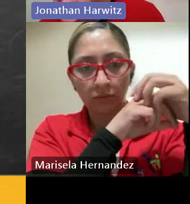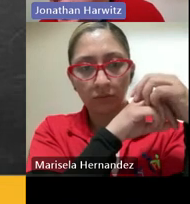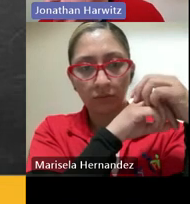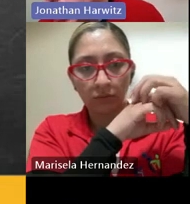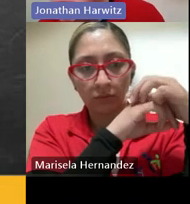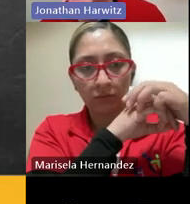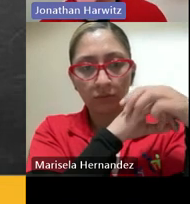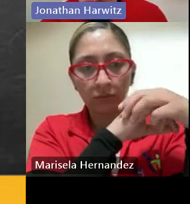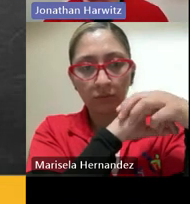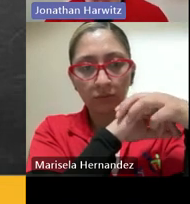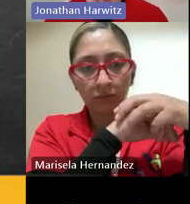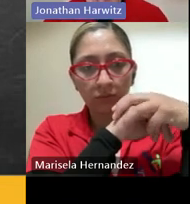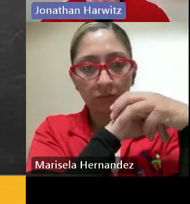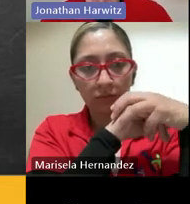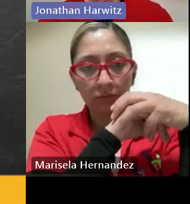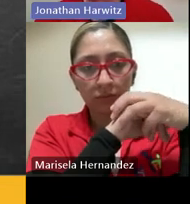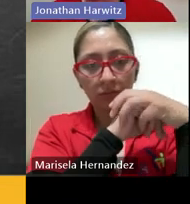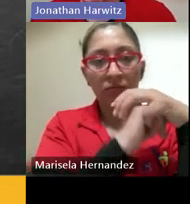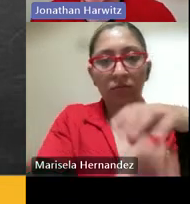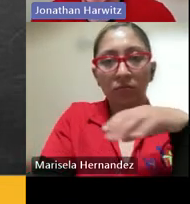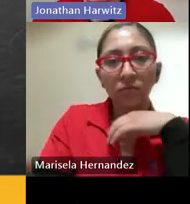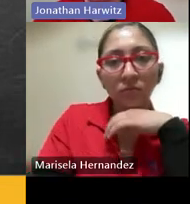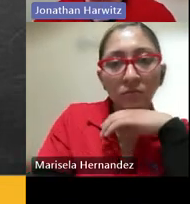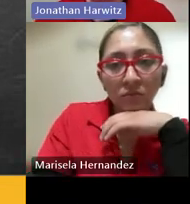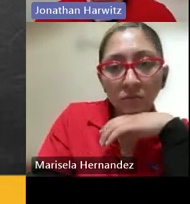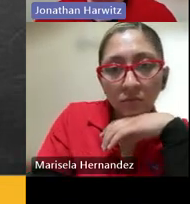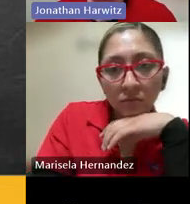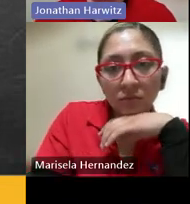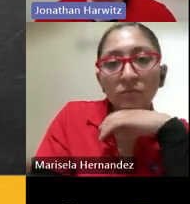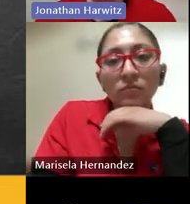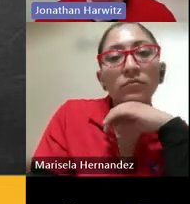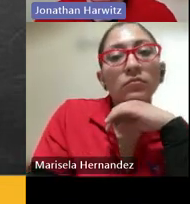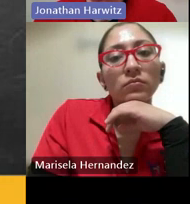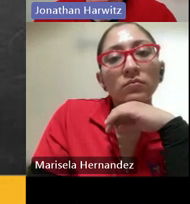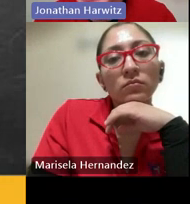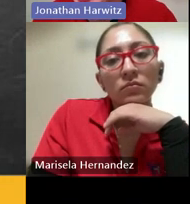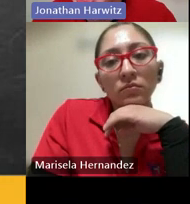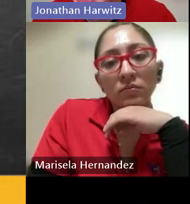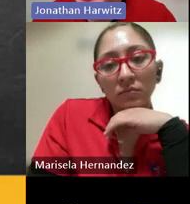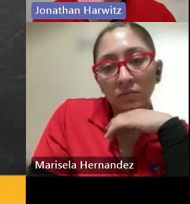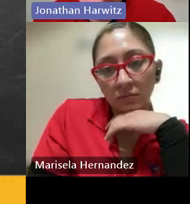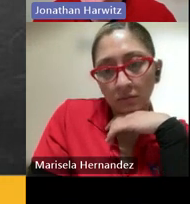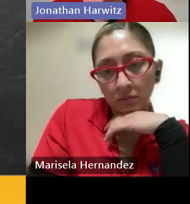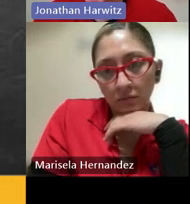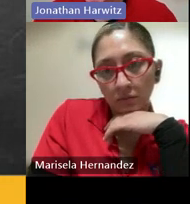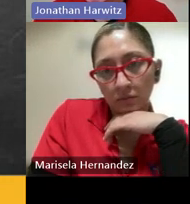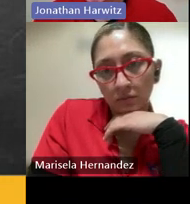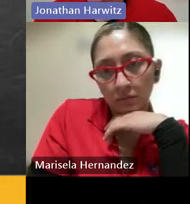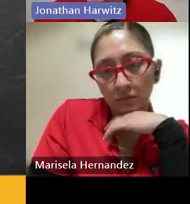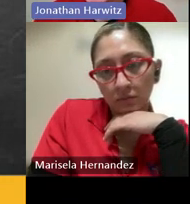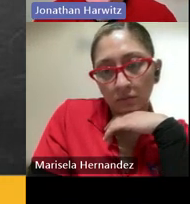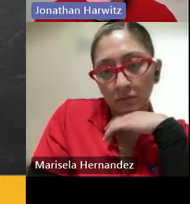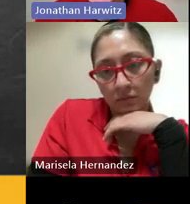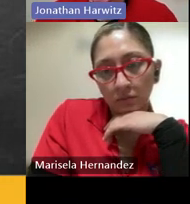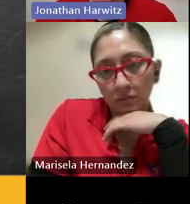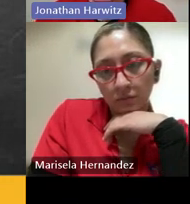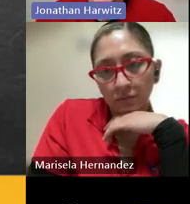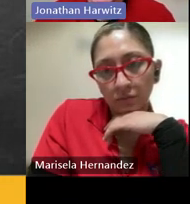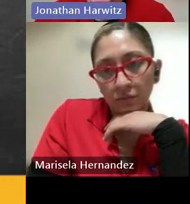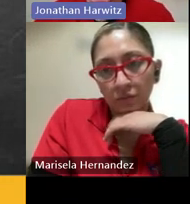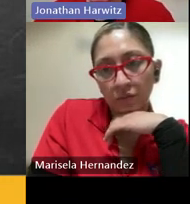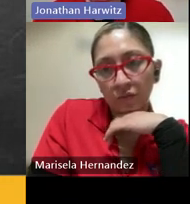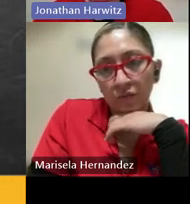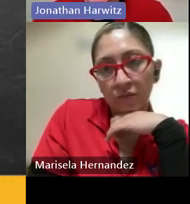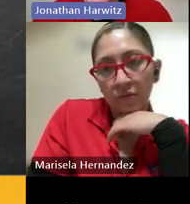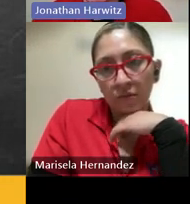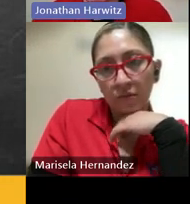I haven't. I know that there are groups that have been working on this. It is a challenge. I have to